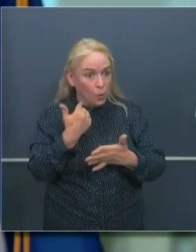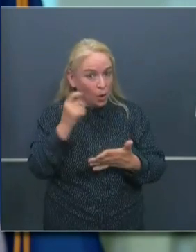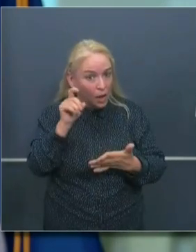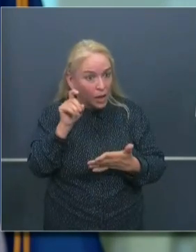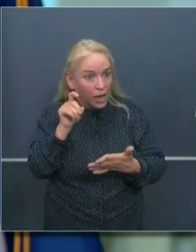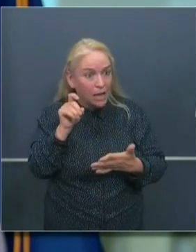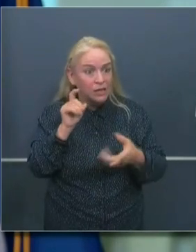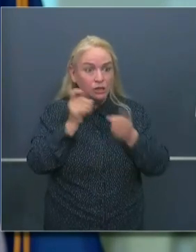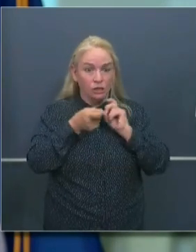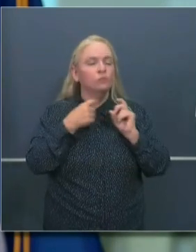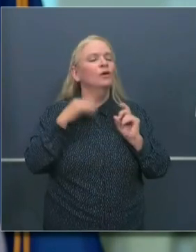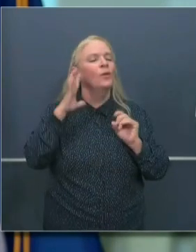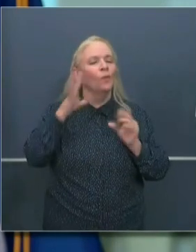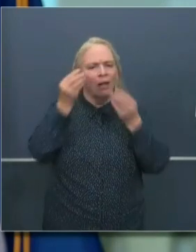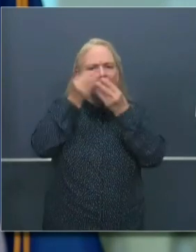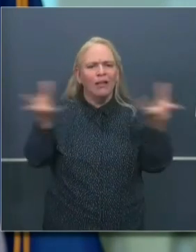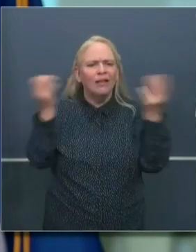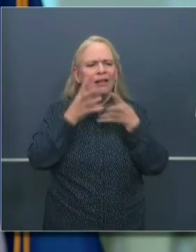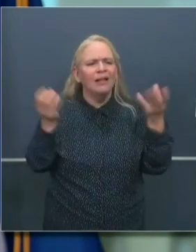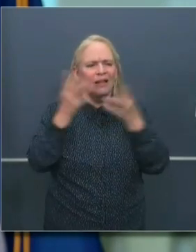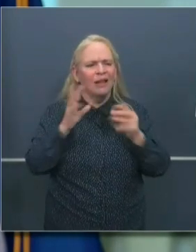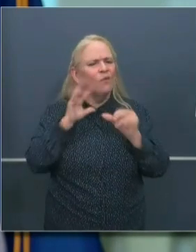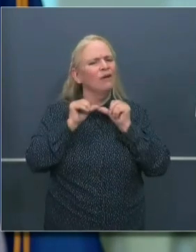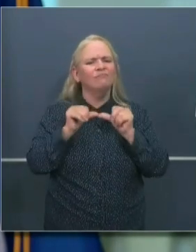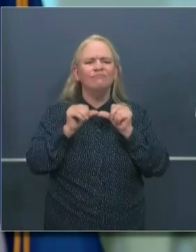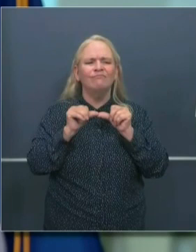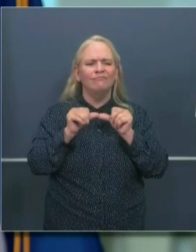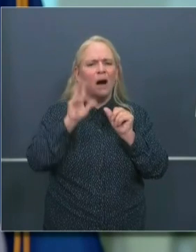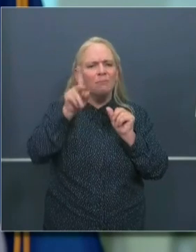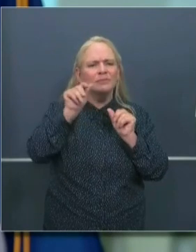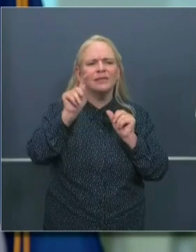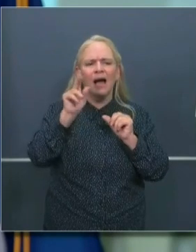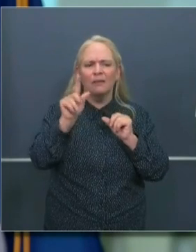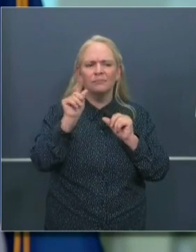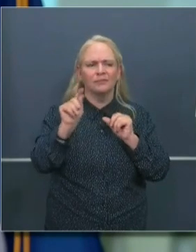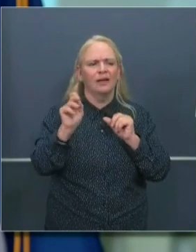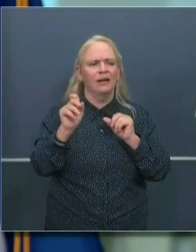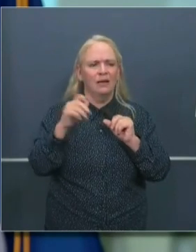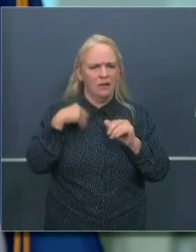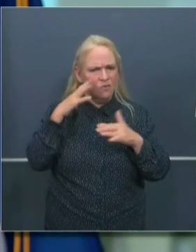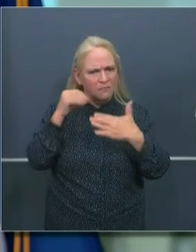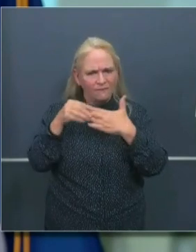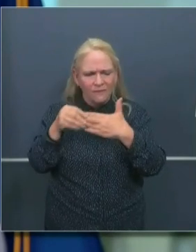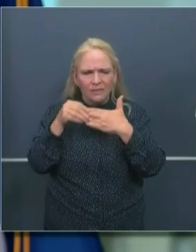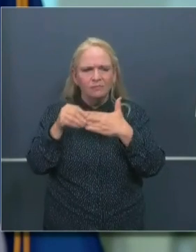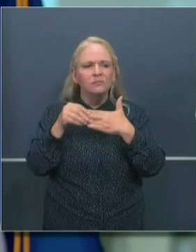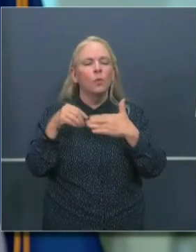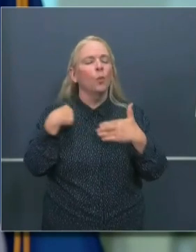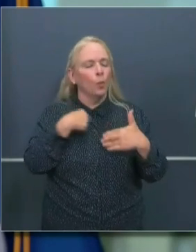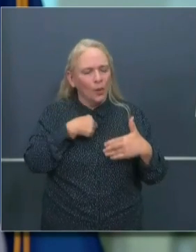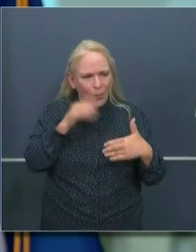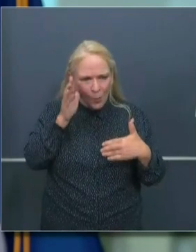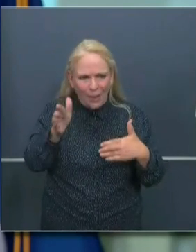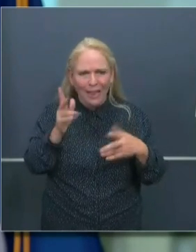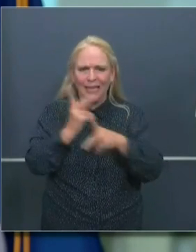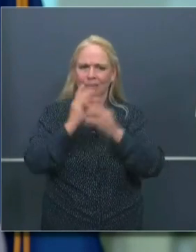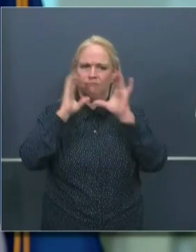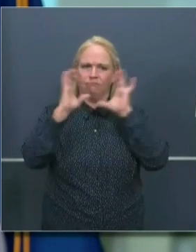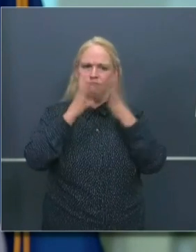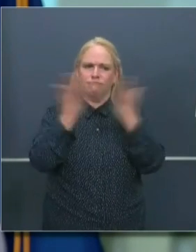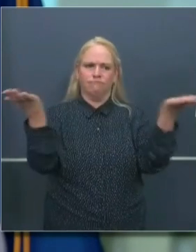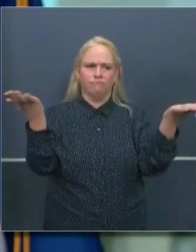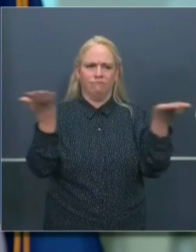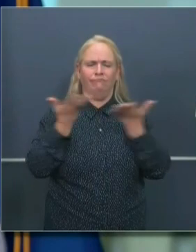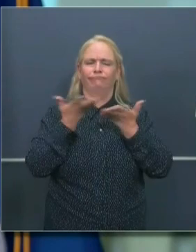them public, and we'll continue to monitor the situation and be flexible in our decision making on a daily basis. This